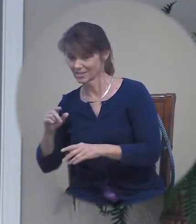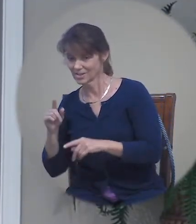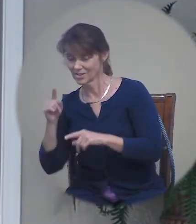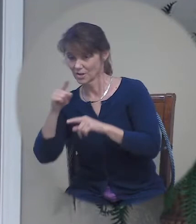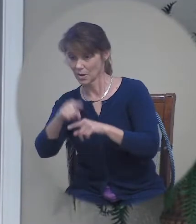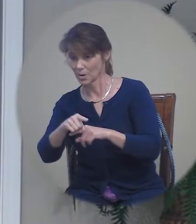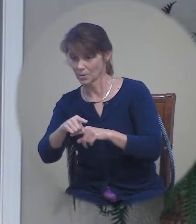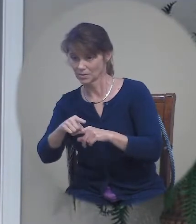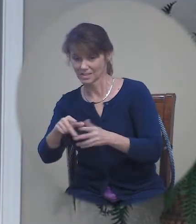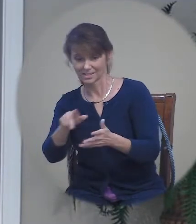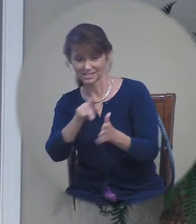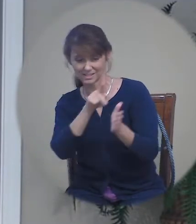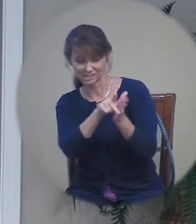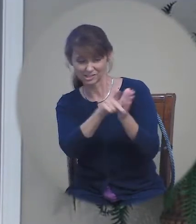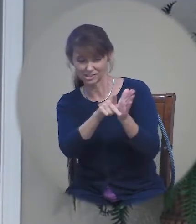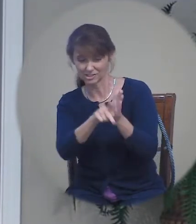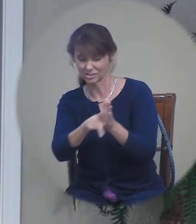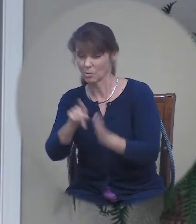185,000 soldiers.